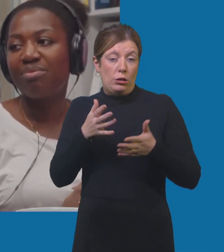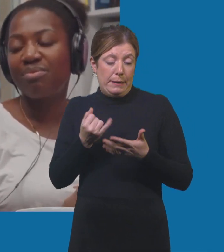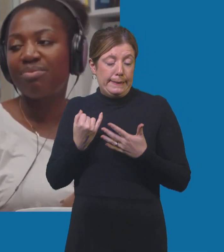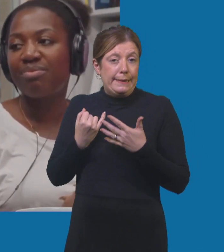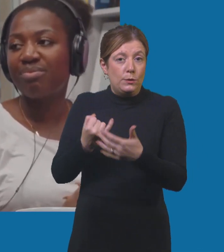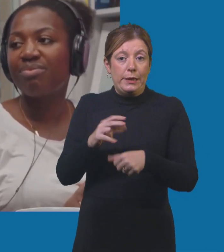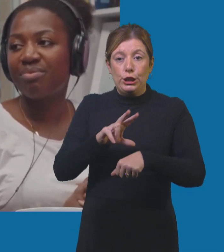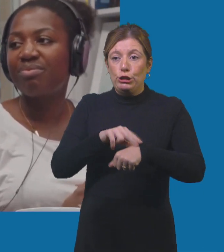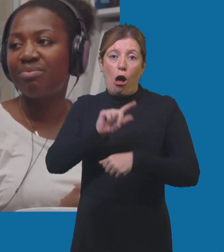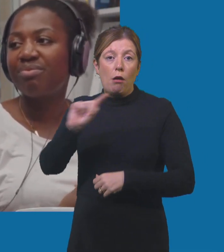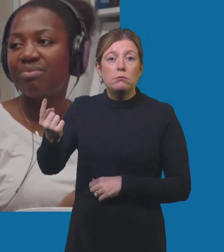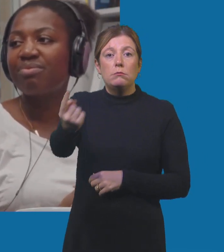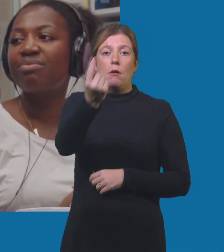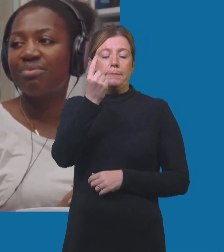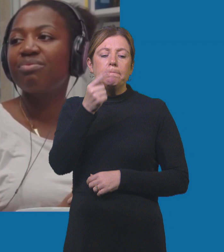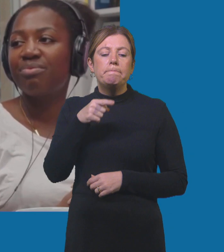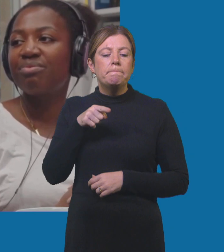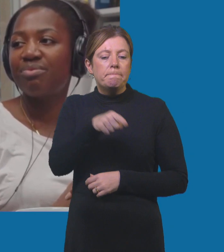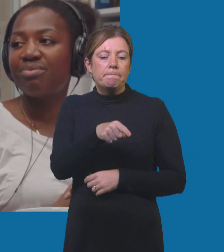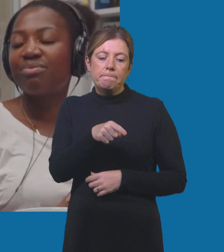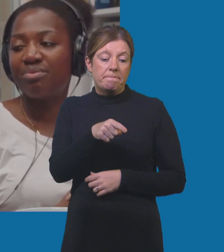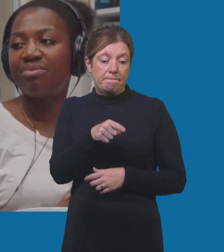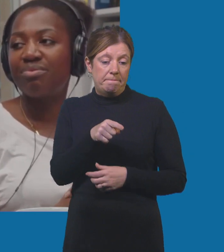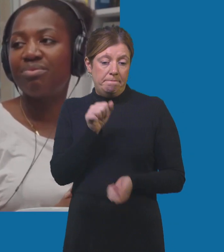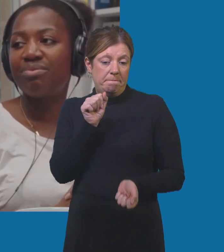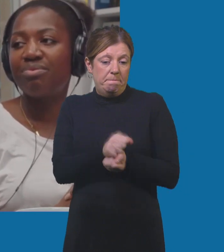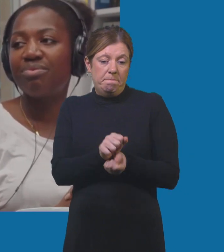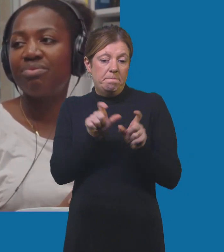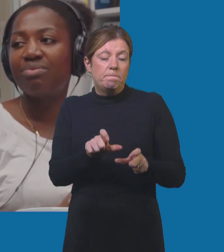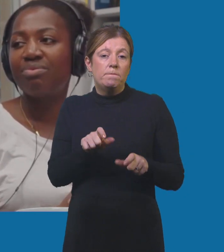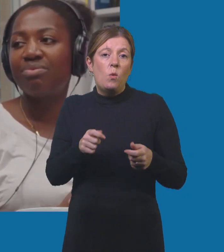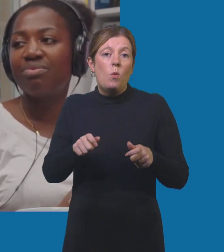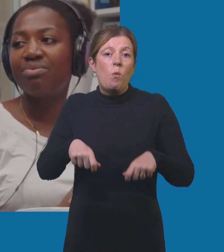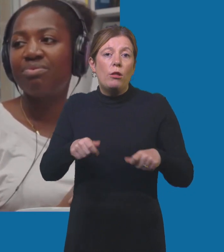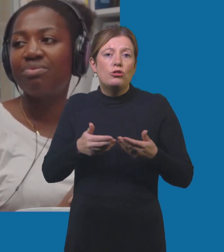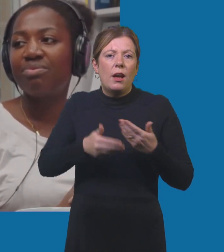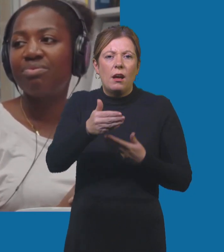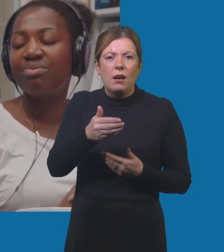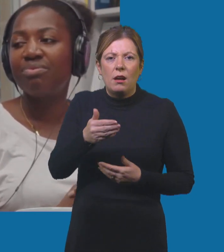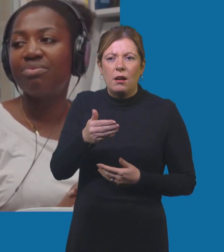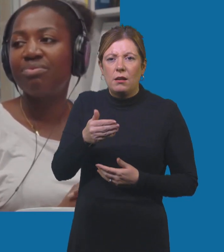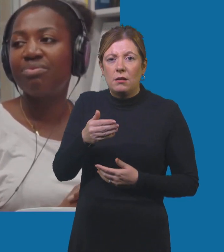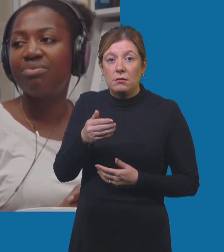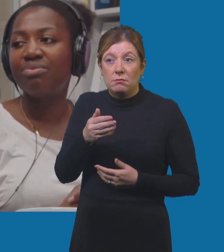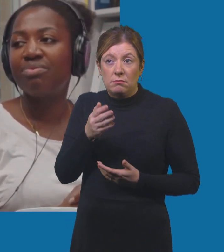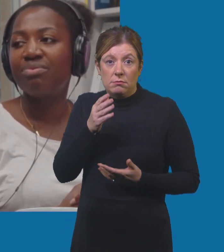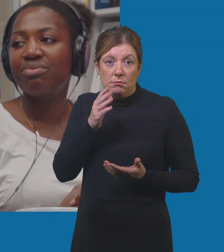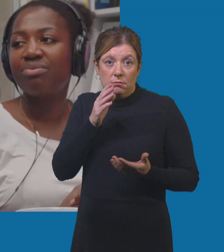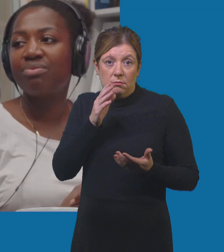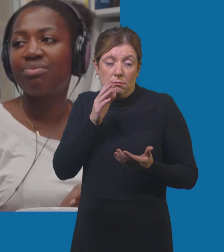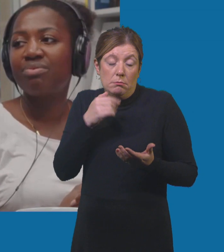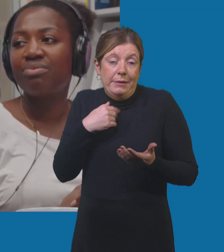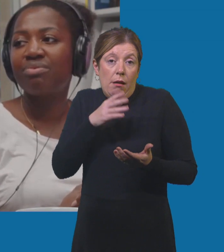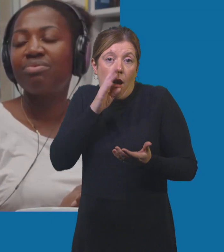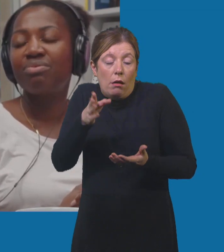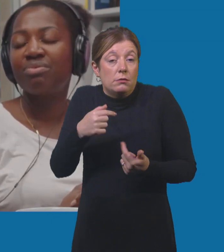doctor came in and told me that I would be wheelchair bound for life. I hope you don't mind me saying, but I'll be very honest, that made